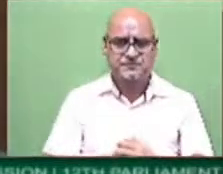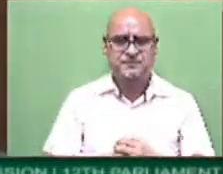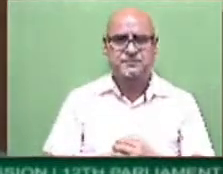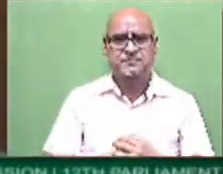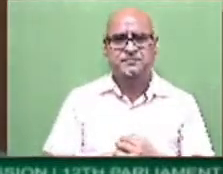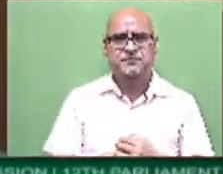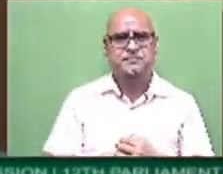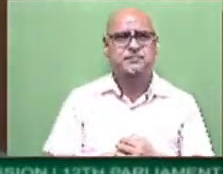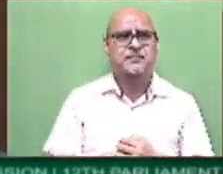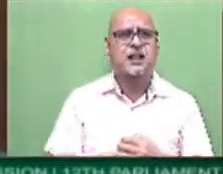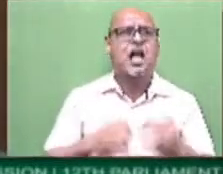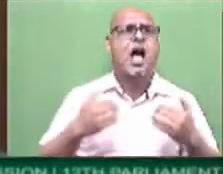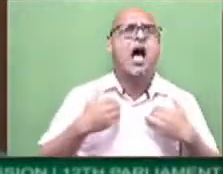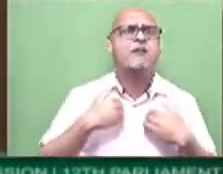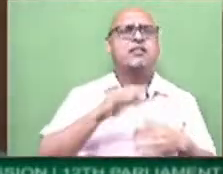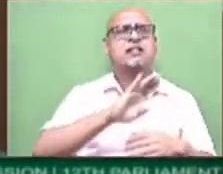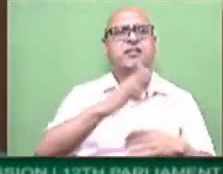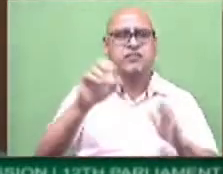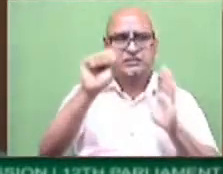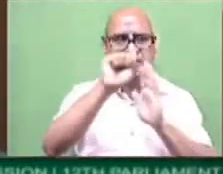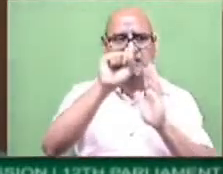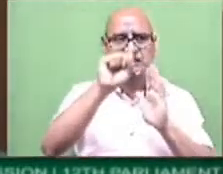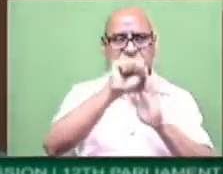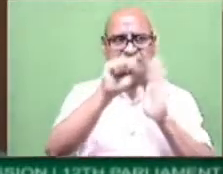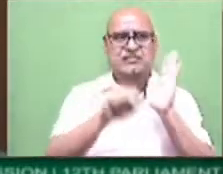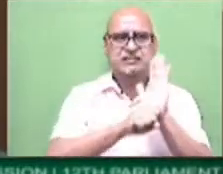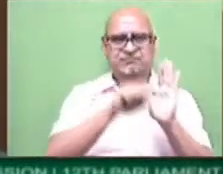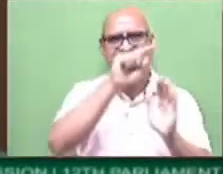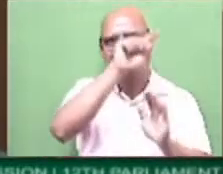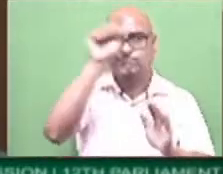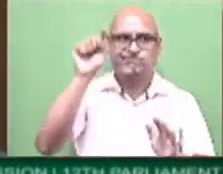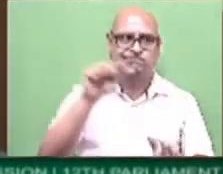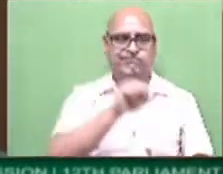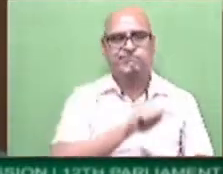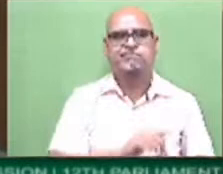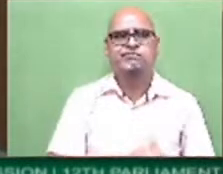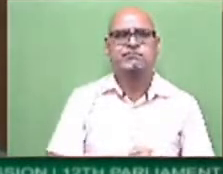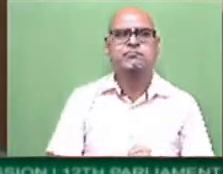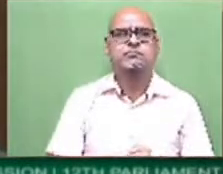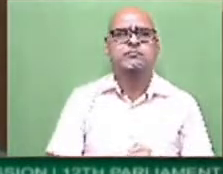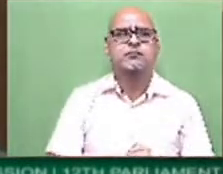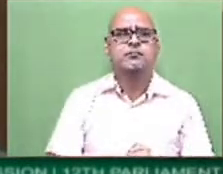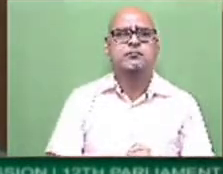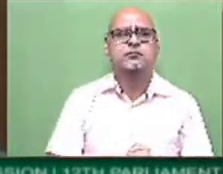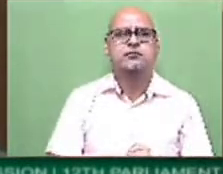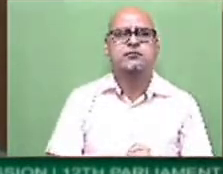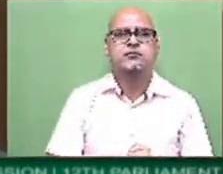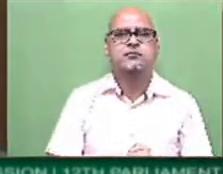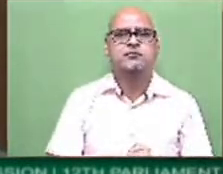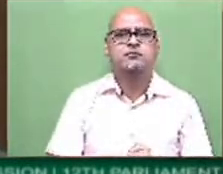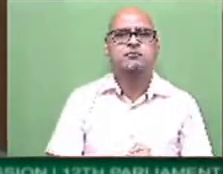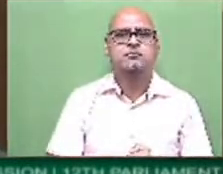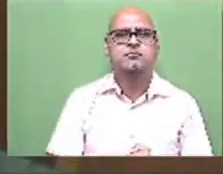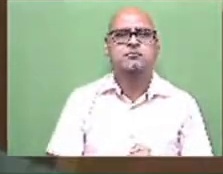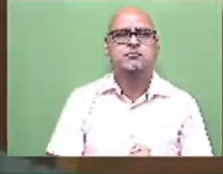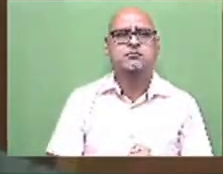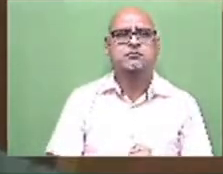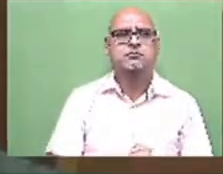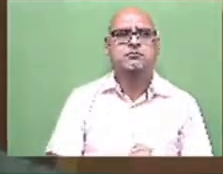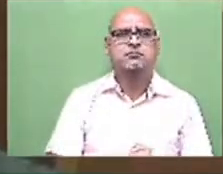those under 2 are exempted, those under 5 are exempted, those under 7 are exempted. So again, it's something that we should consider going